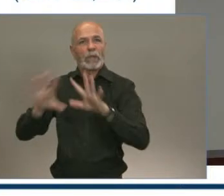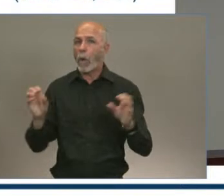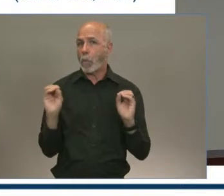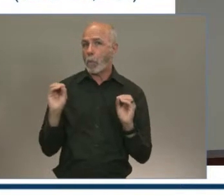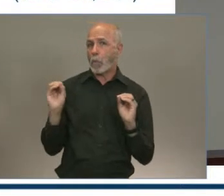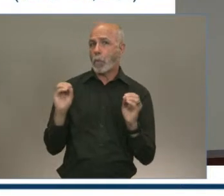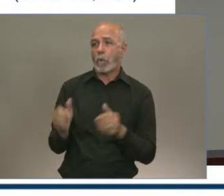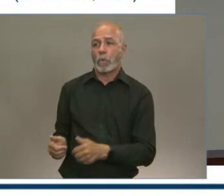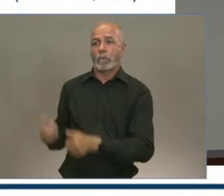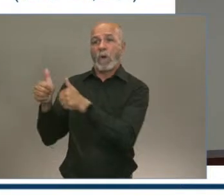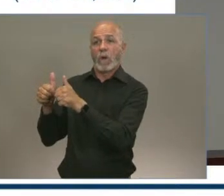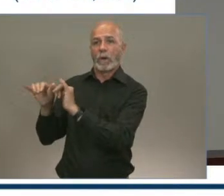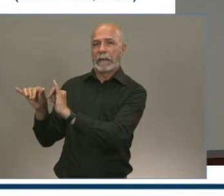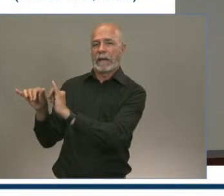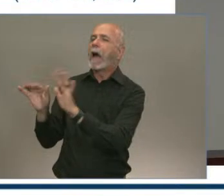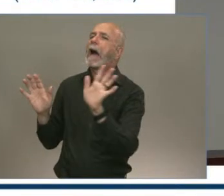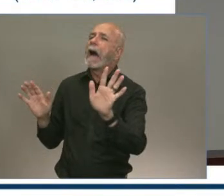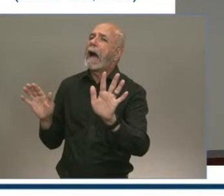of